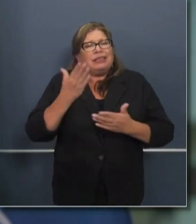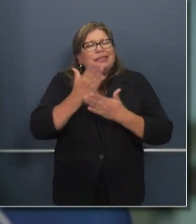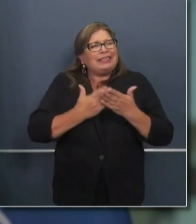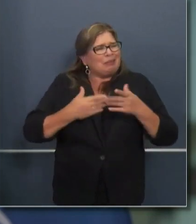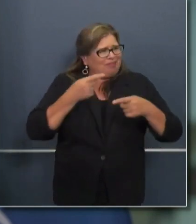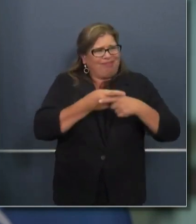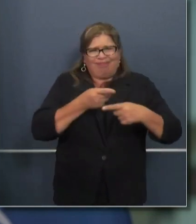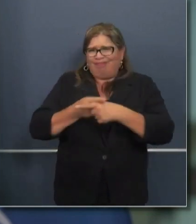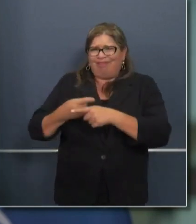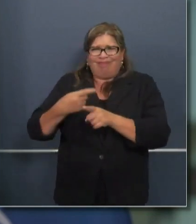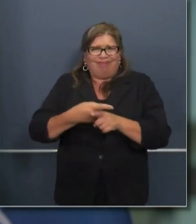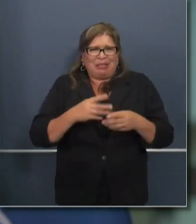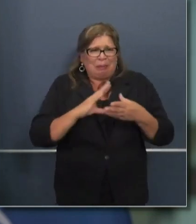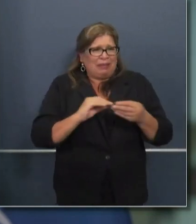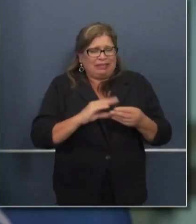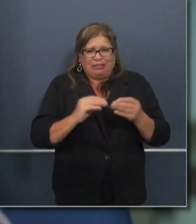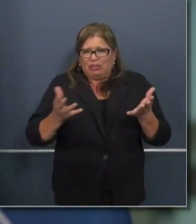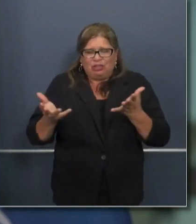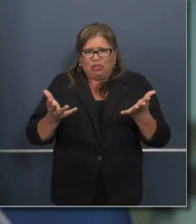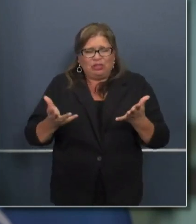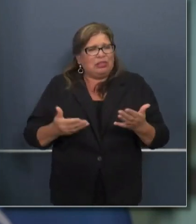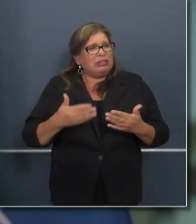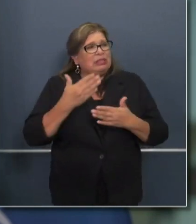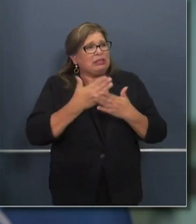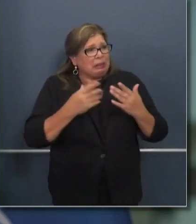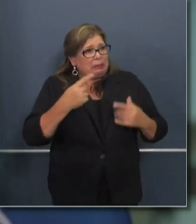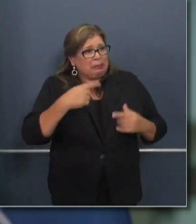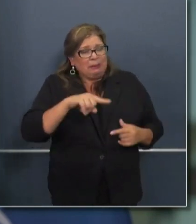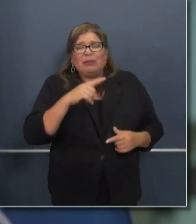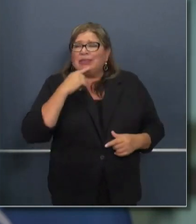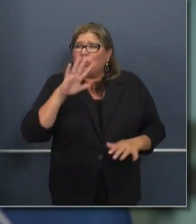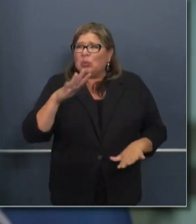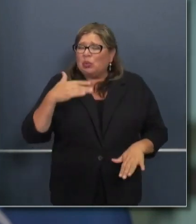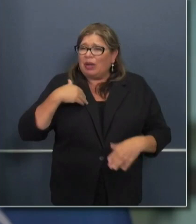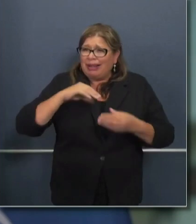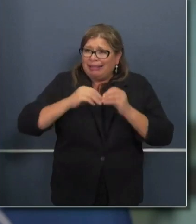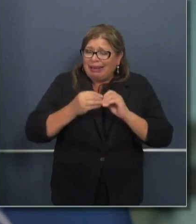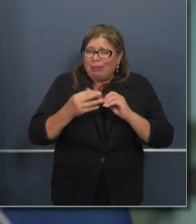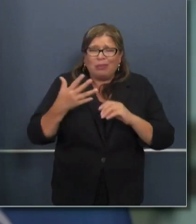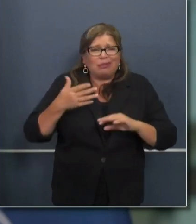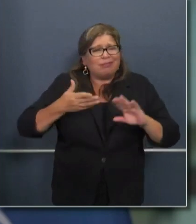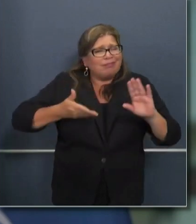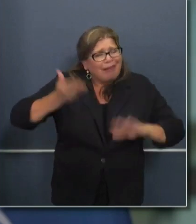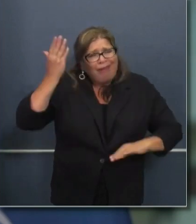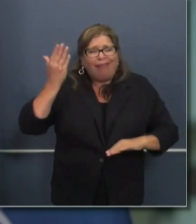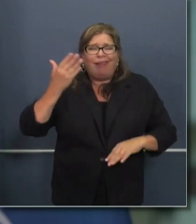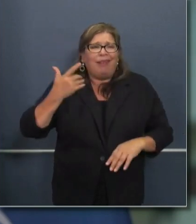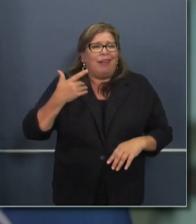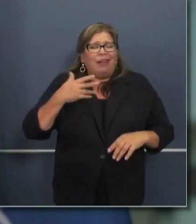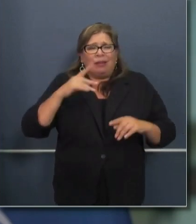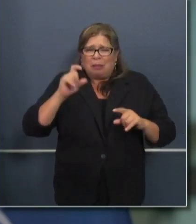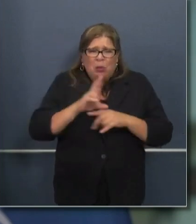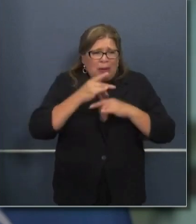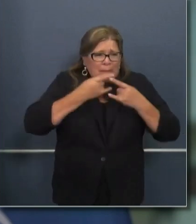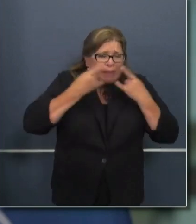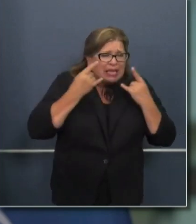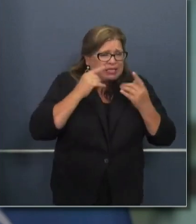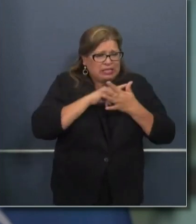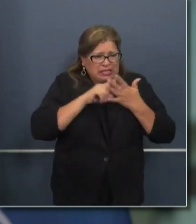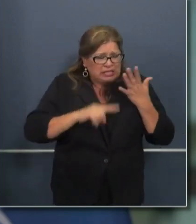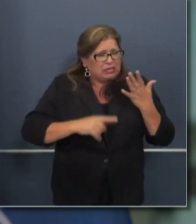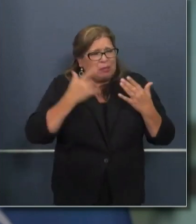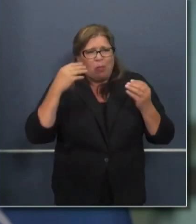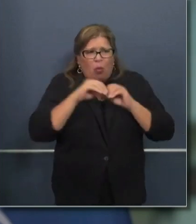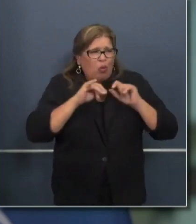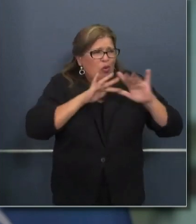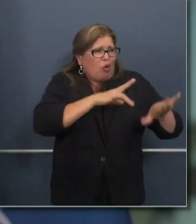they hear that we're having a record number of cases, record number of hospitalizations, wear masks, wear masks, wear masks. On the other hand, they see more and